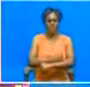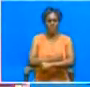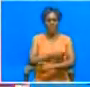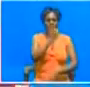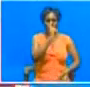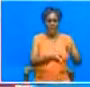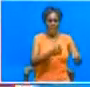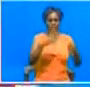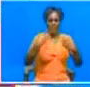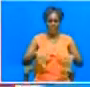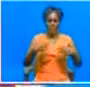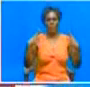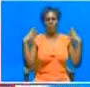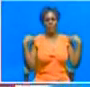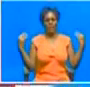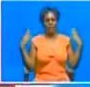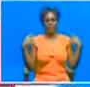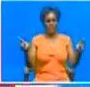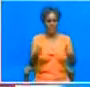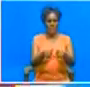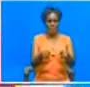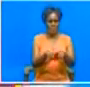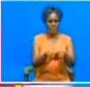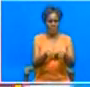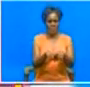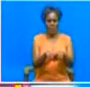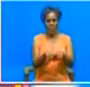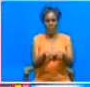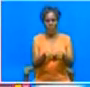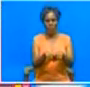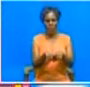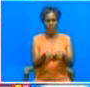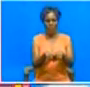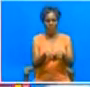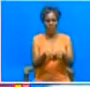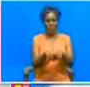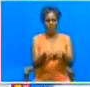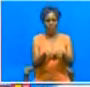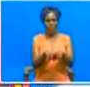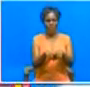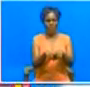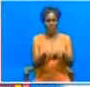athletes will be coming here to train, and also even people